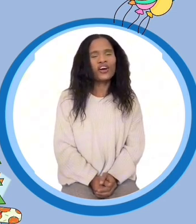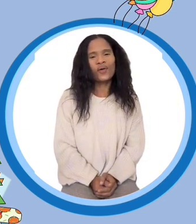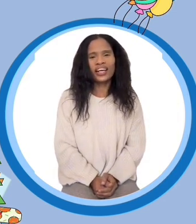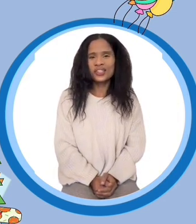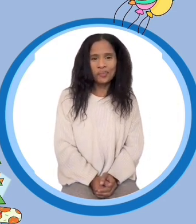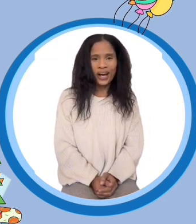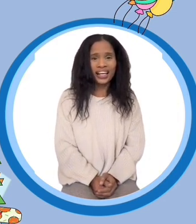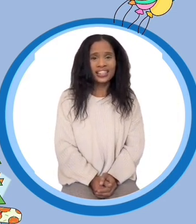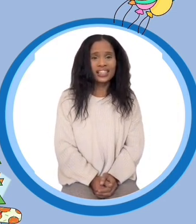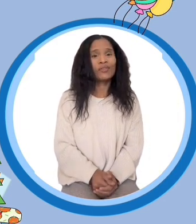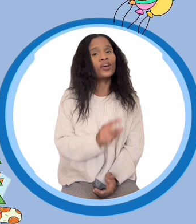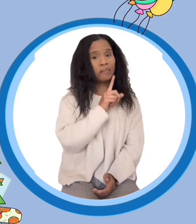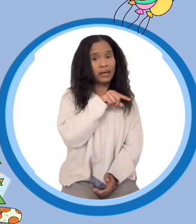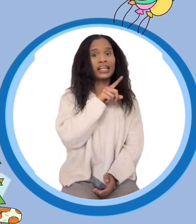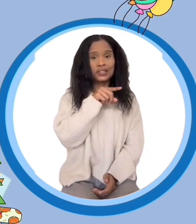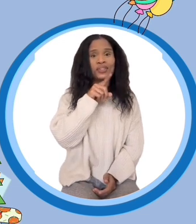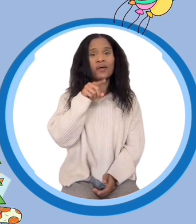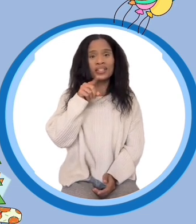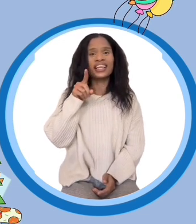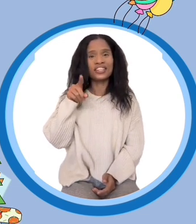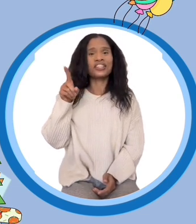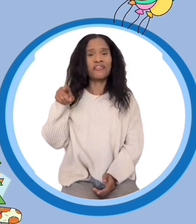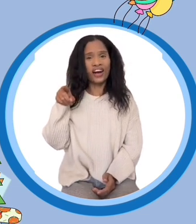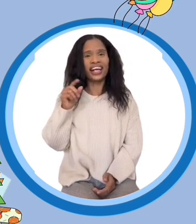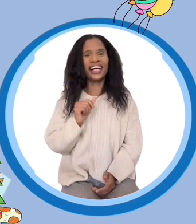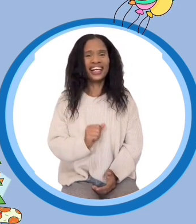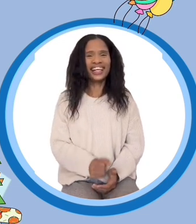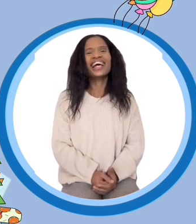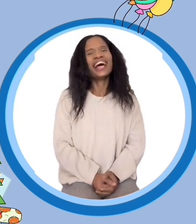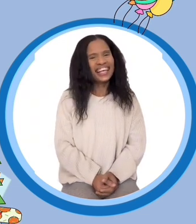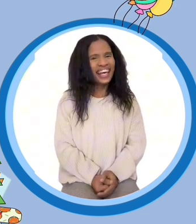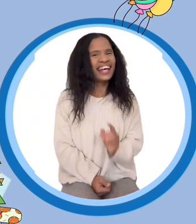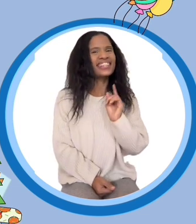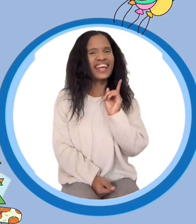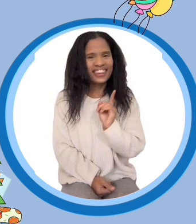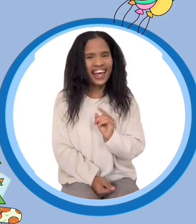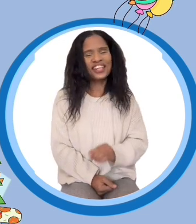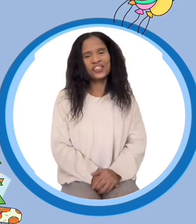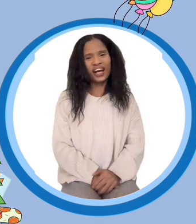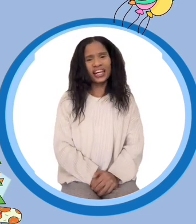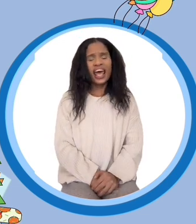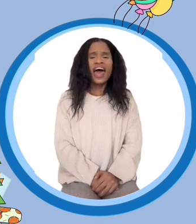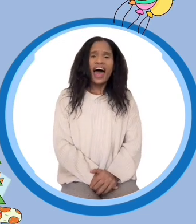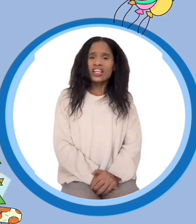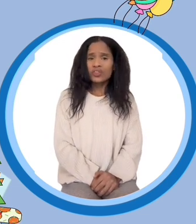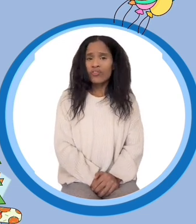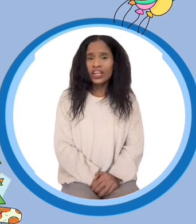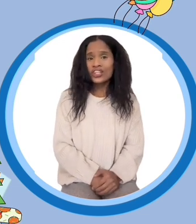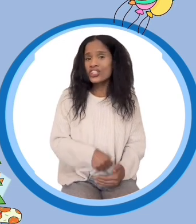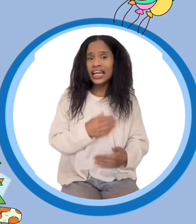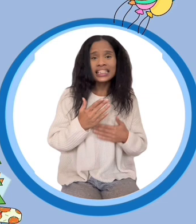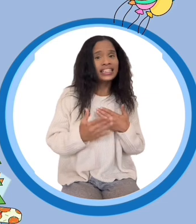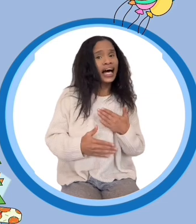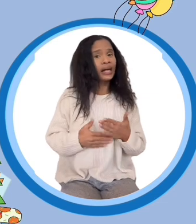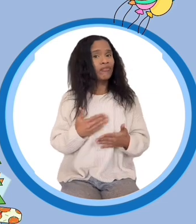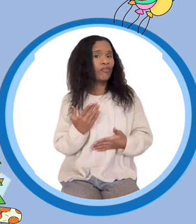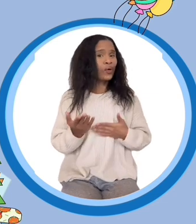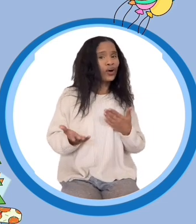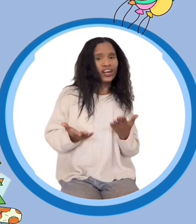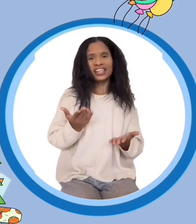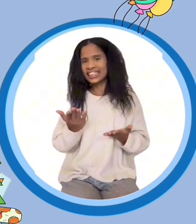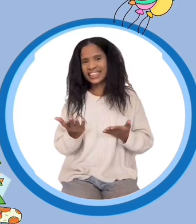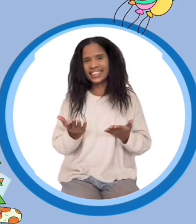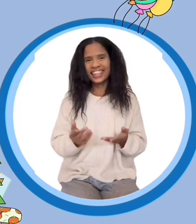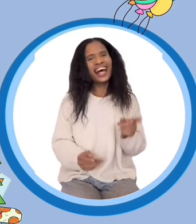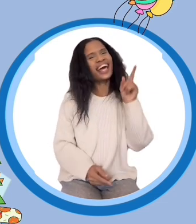we are going to practice for Monday, Tuesday, Wednesday, Thursday, Friday. Yes, that's right. And to finish, it's time